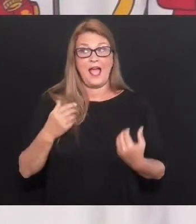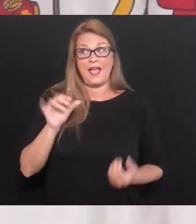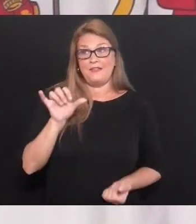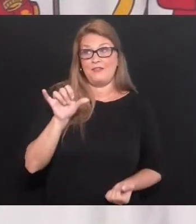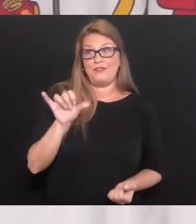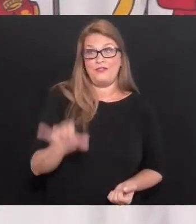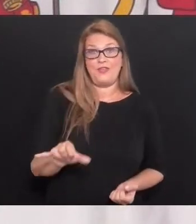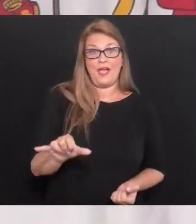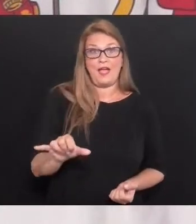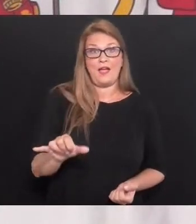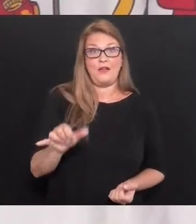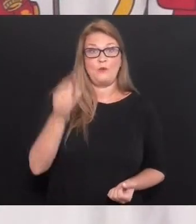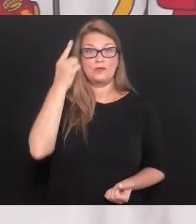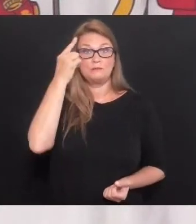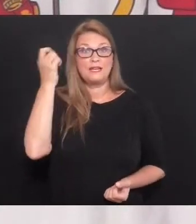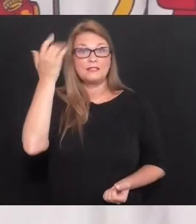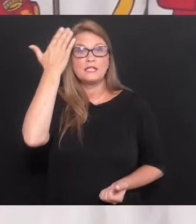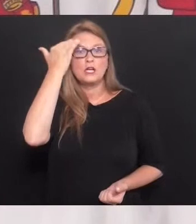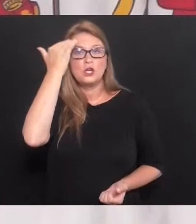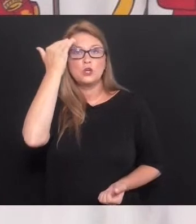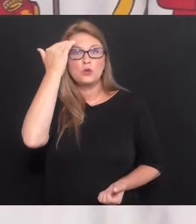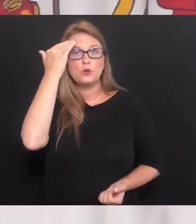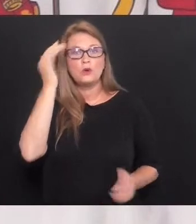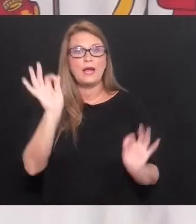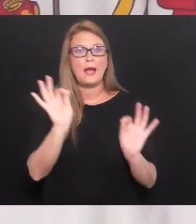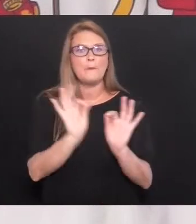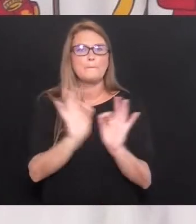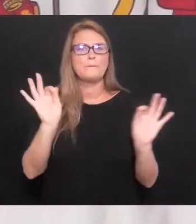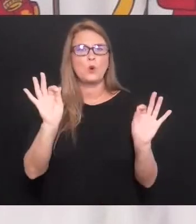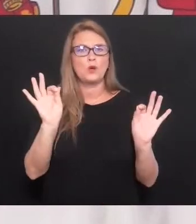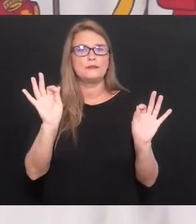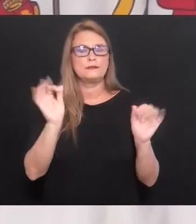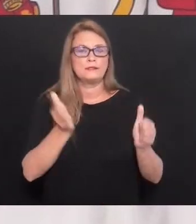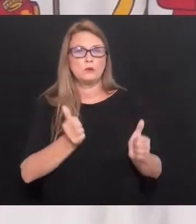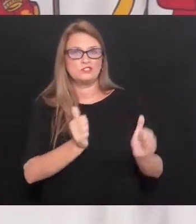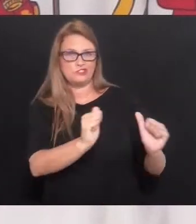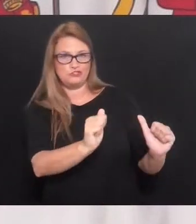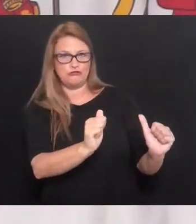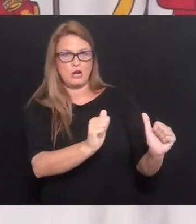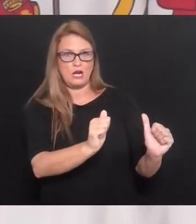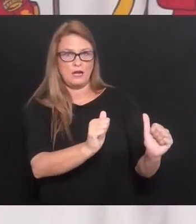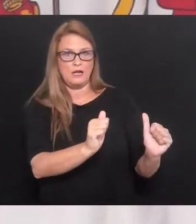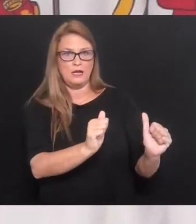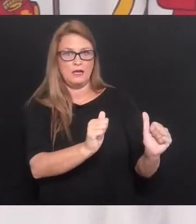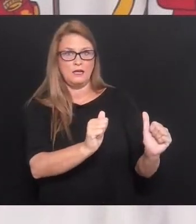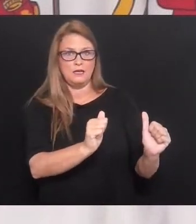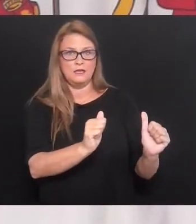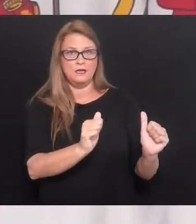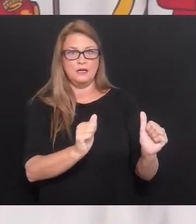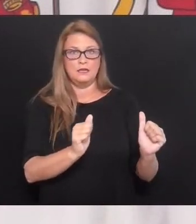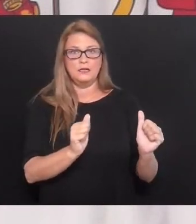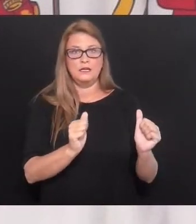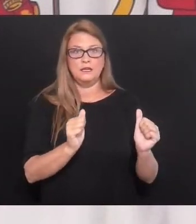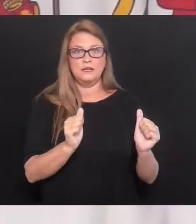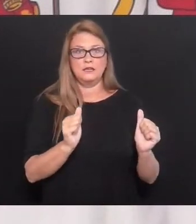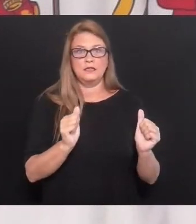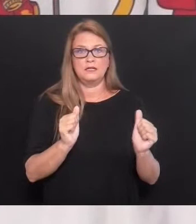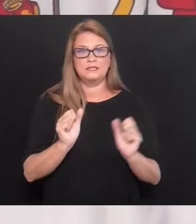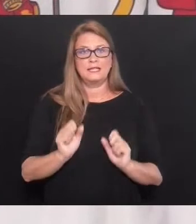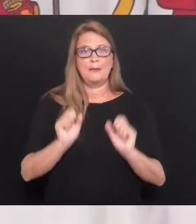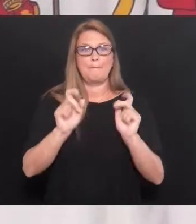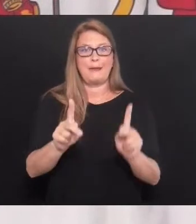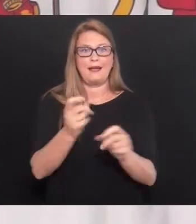because they just knew how important it was to try to do anything and everything they could to hit back and